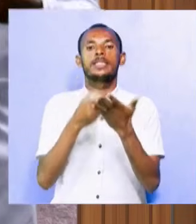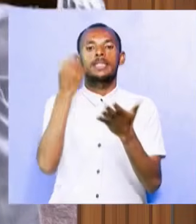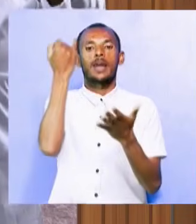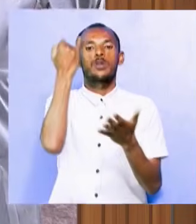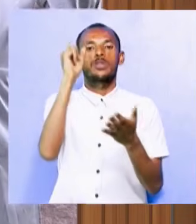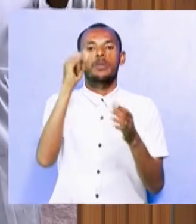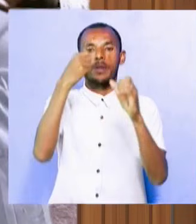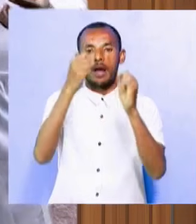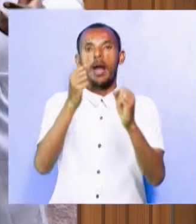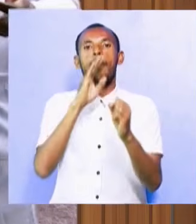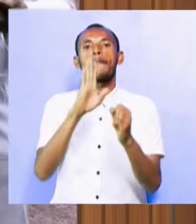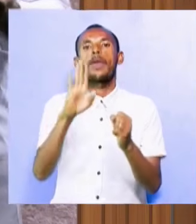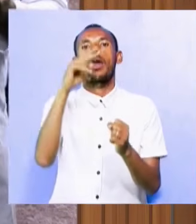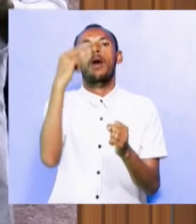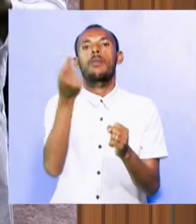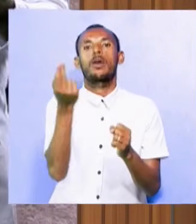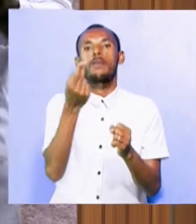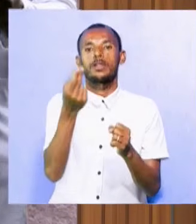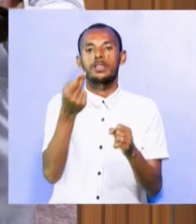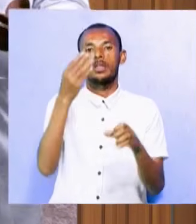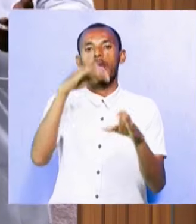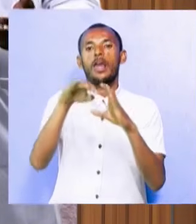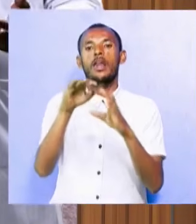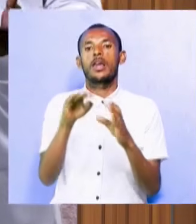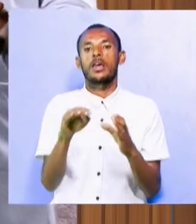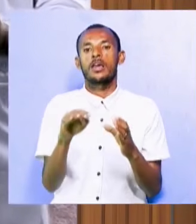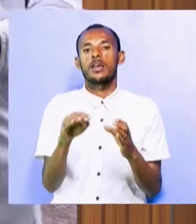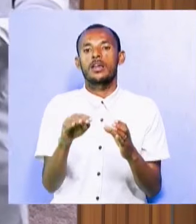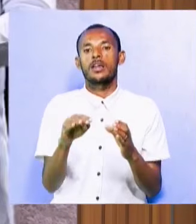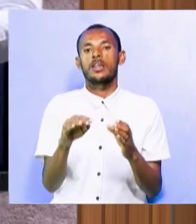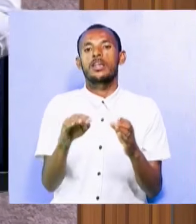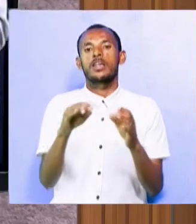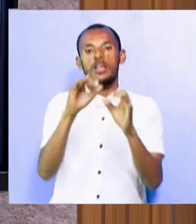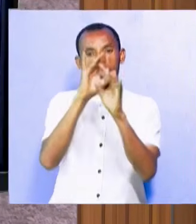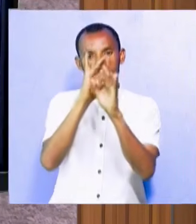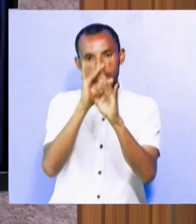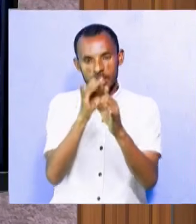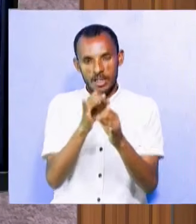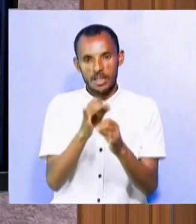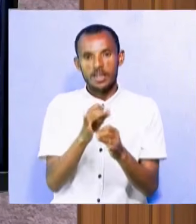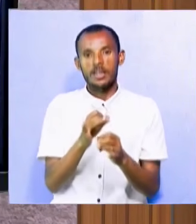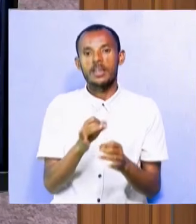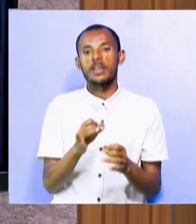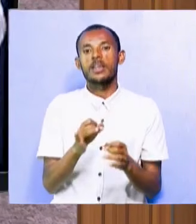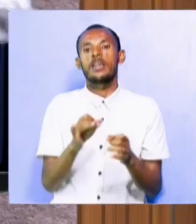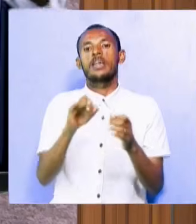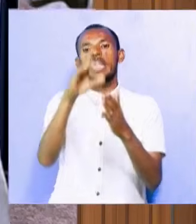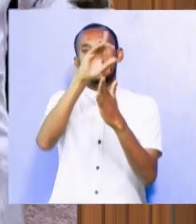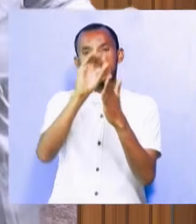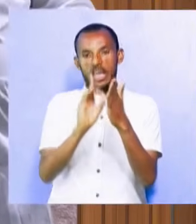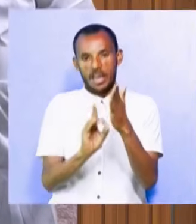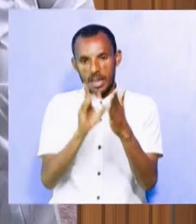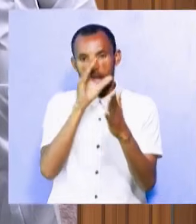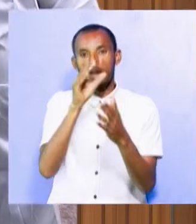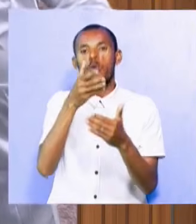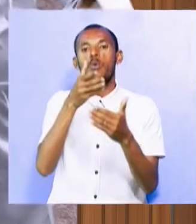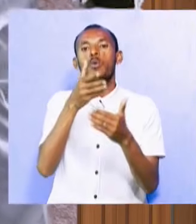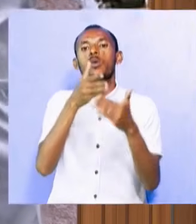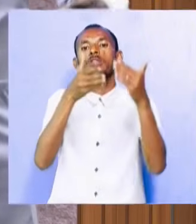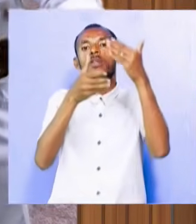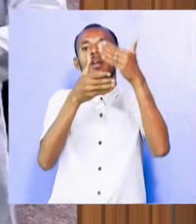concept can be applicable in carpentry, engineering, in design and